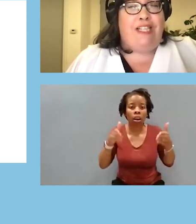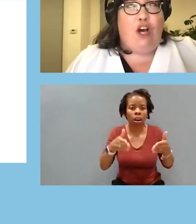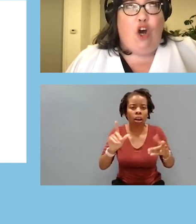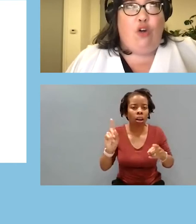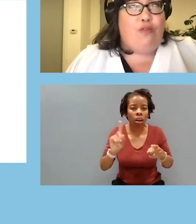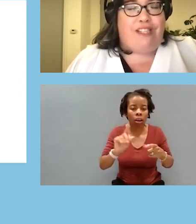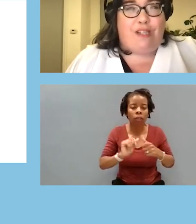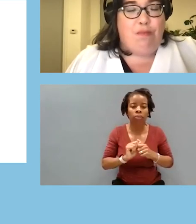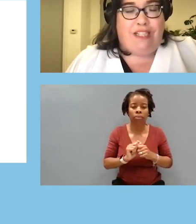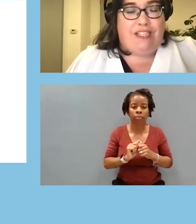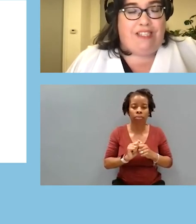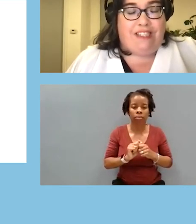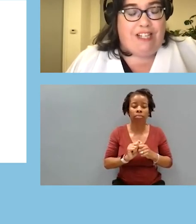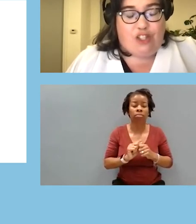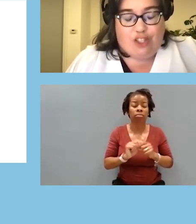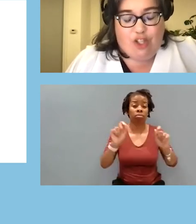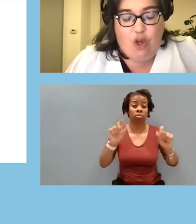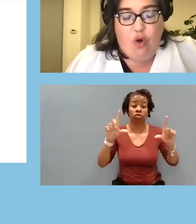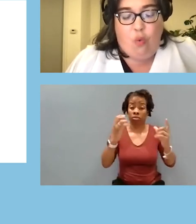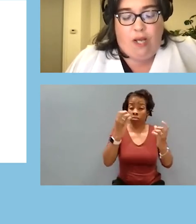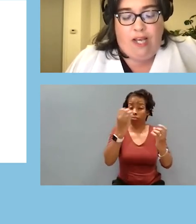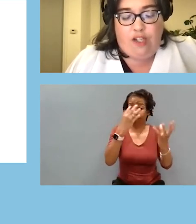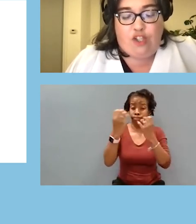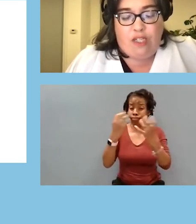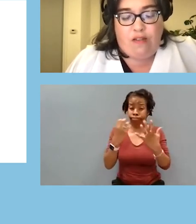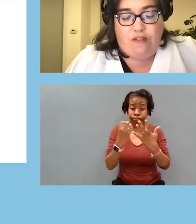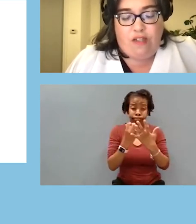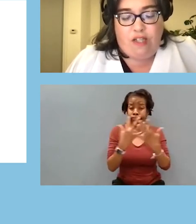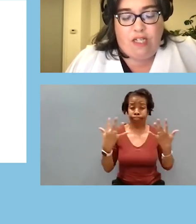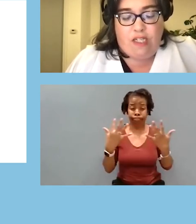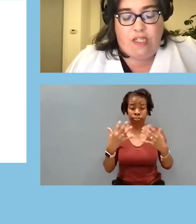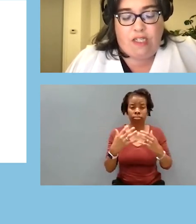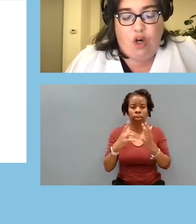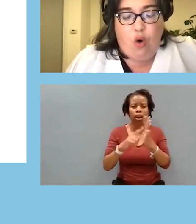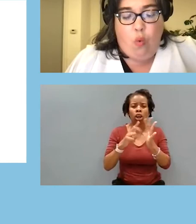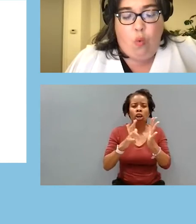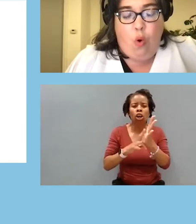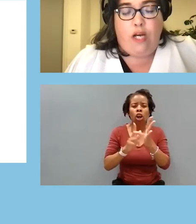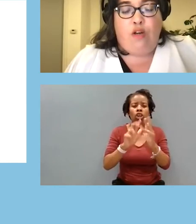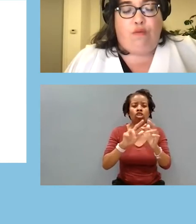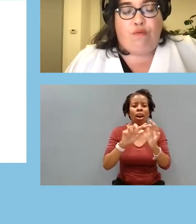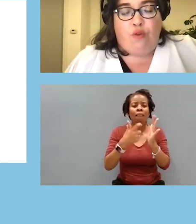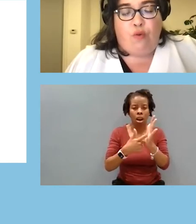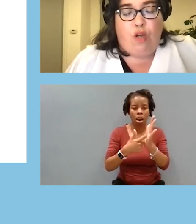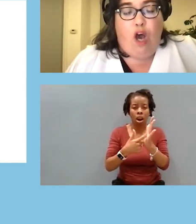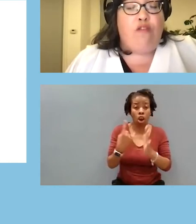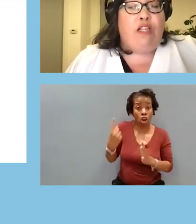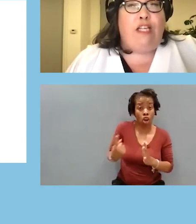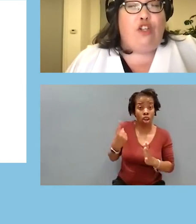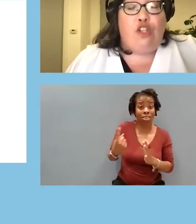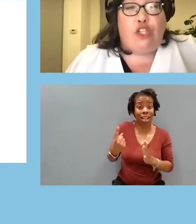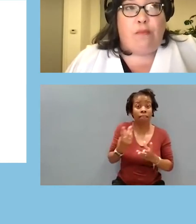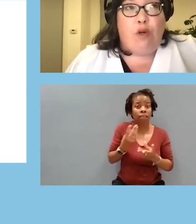visually overstimulated section where Jennifer is walking through